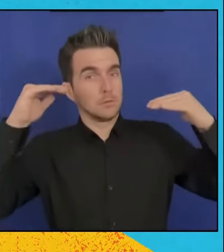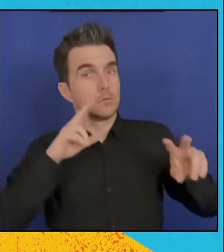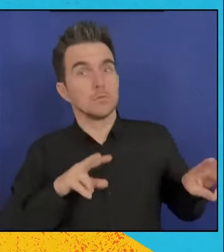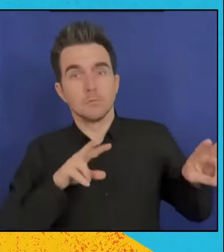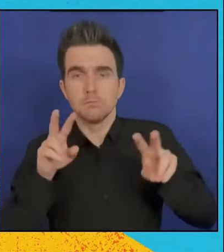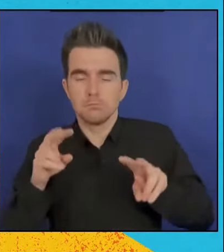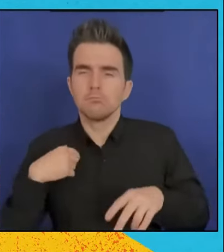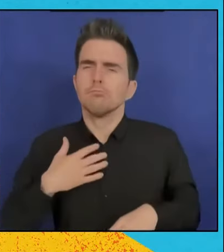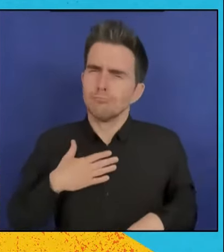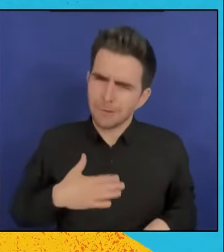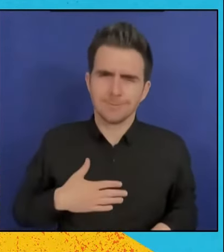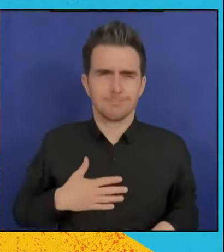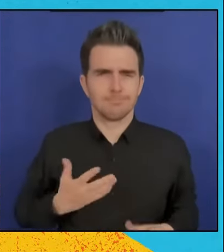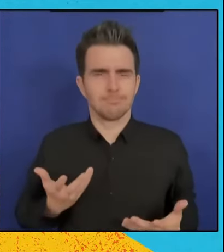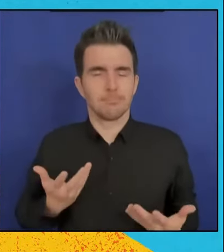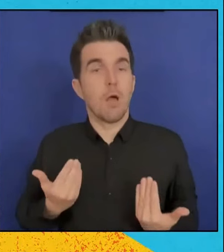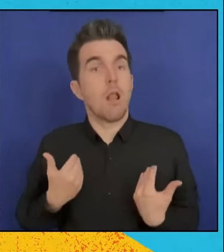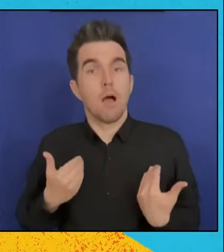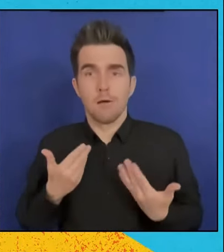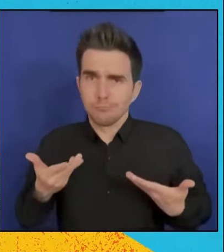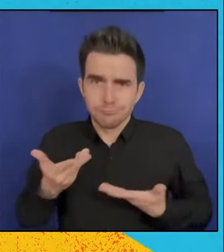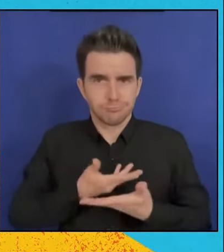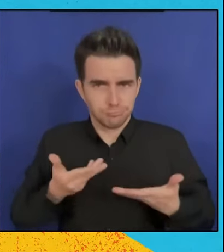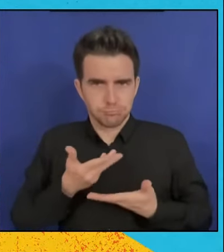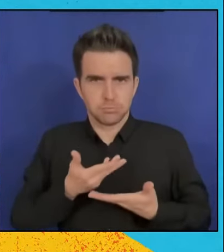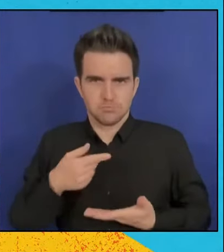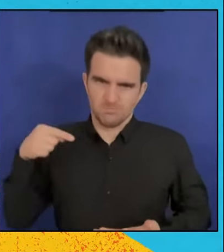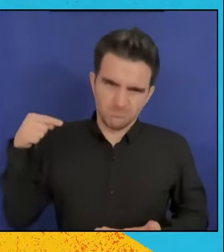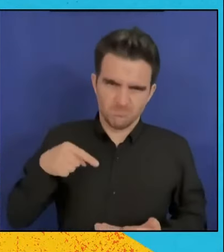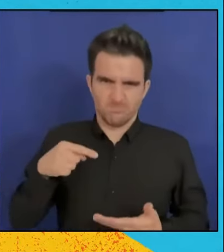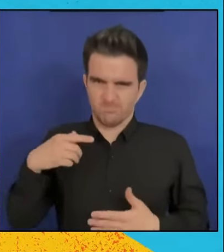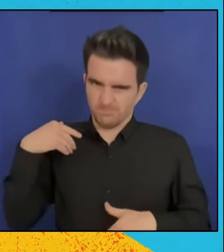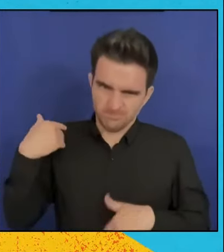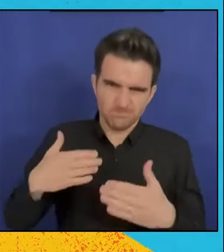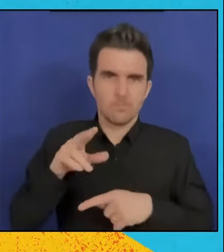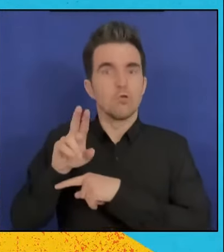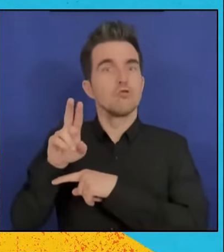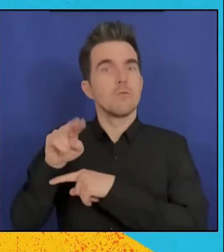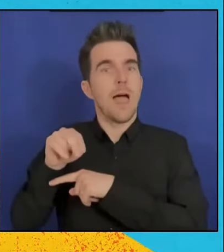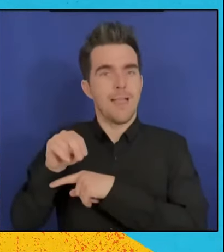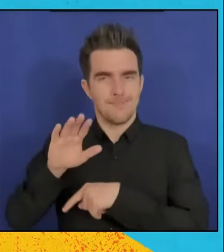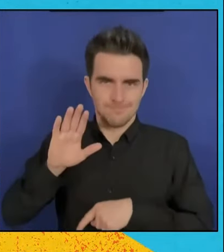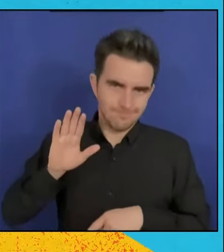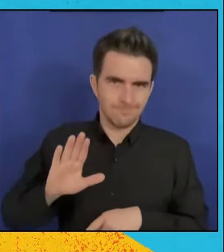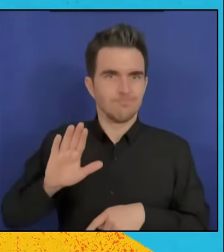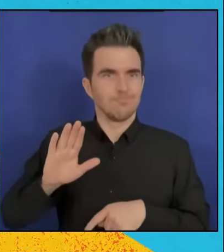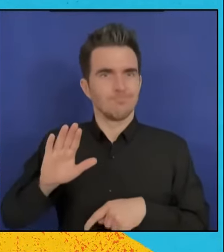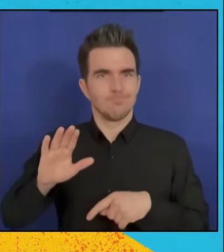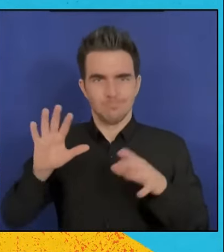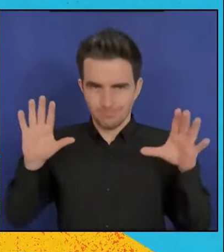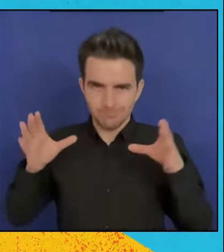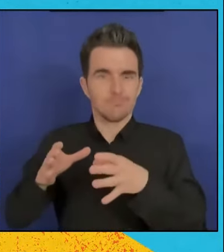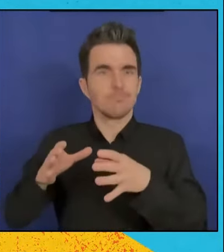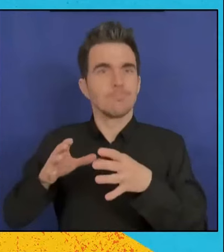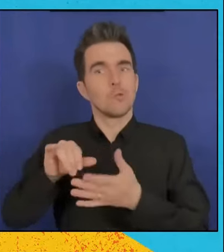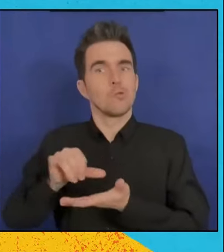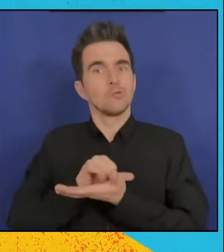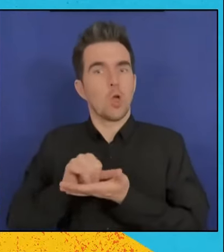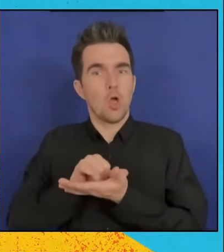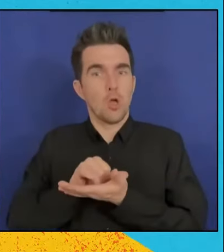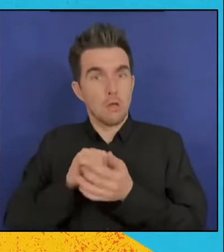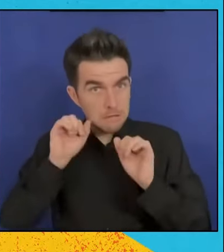that? So I'm going to say, "Are you ready to get to work?" And then you're going to say, "Yes, we are." I'm going to say, "Are you ready